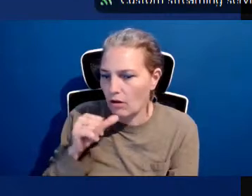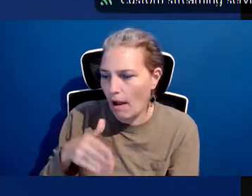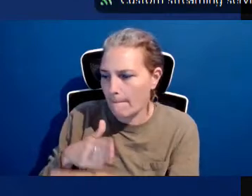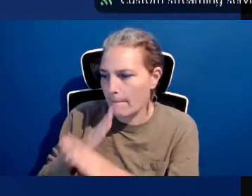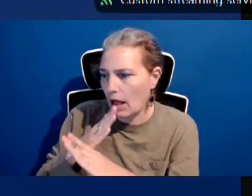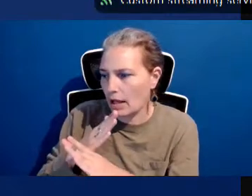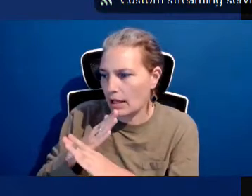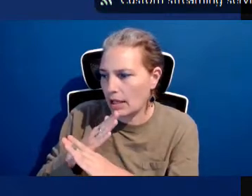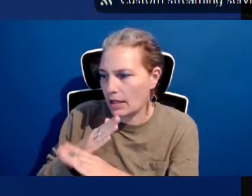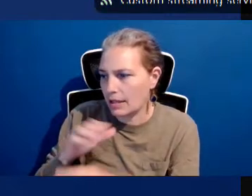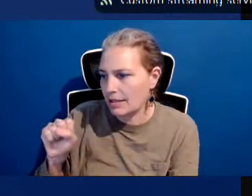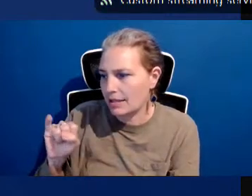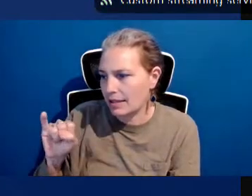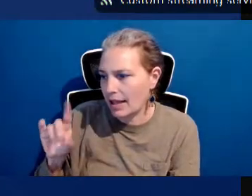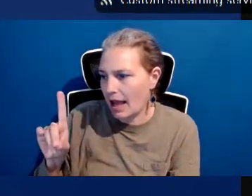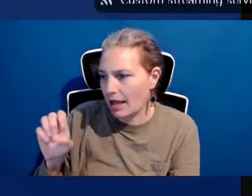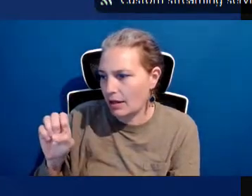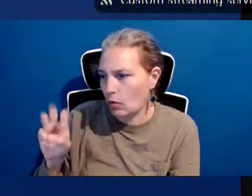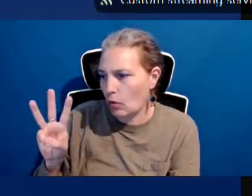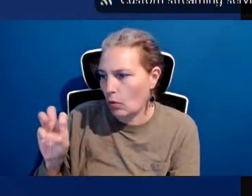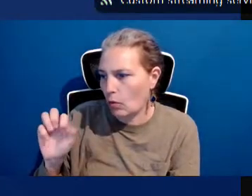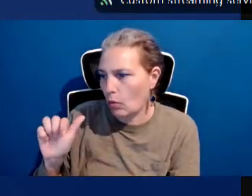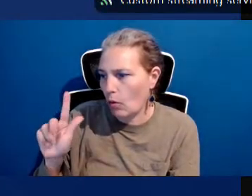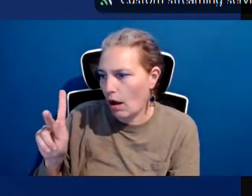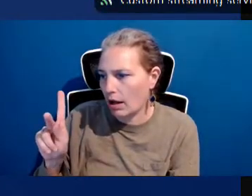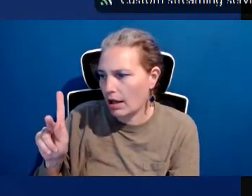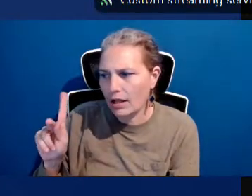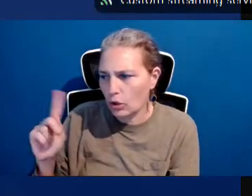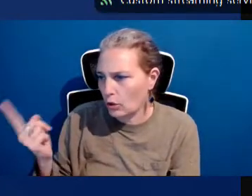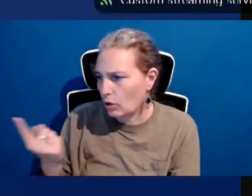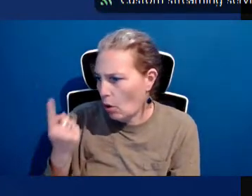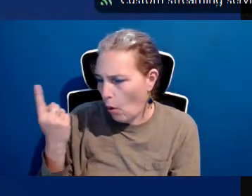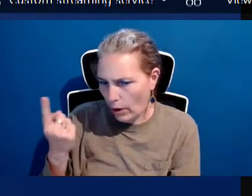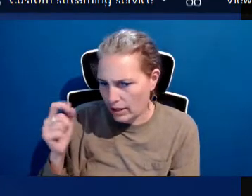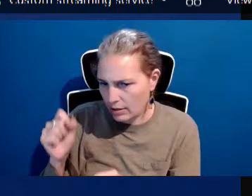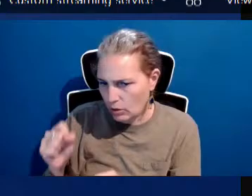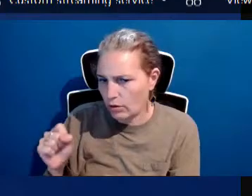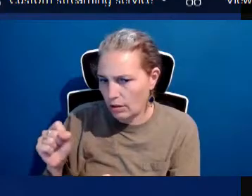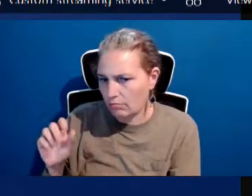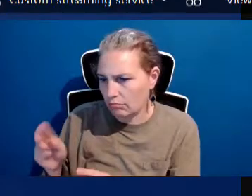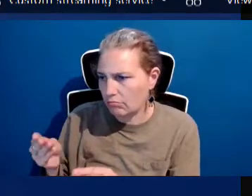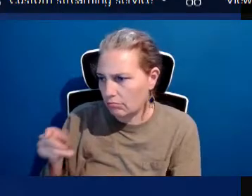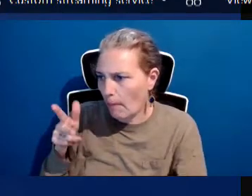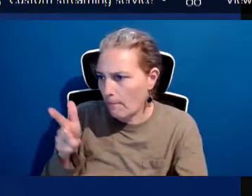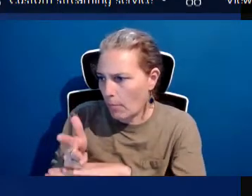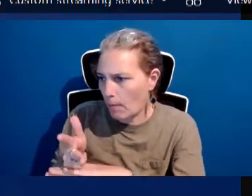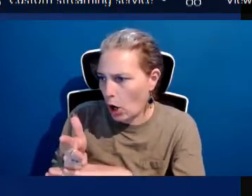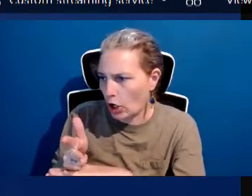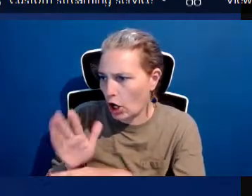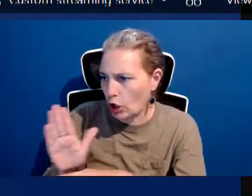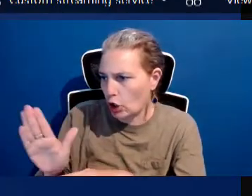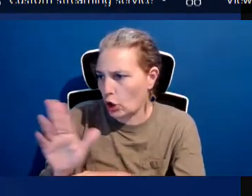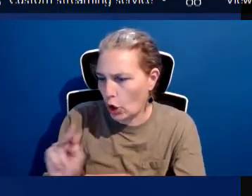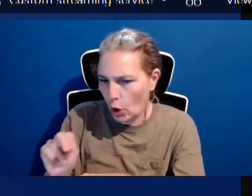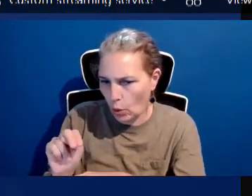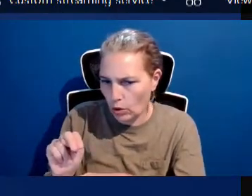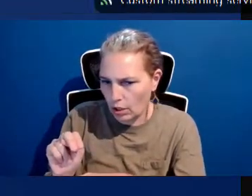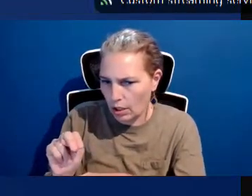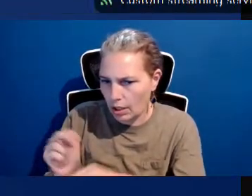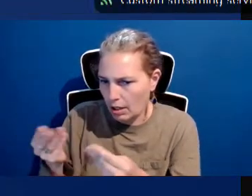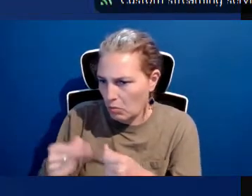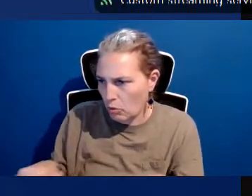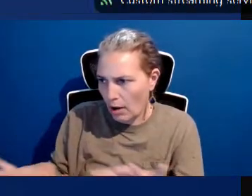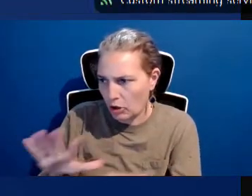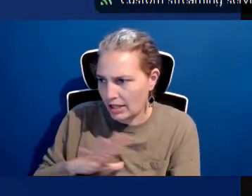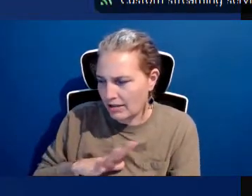on overnight parking on your own property. The question comes into if you're blocking a sidewalk, then that would